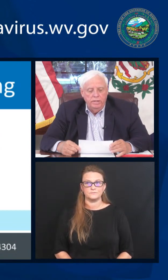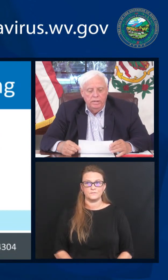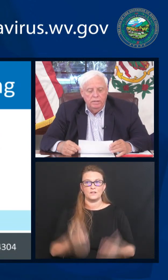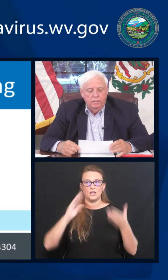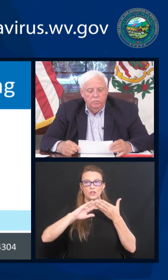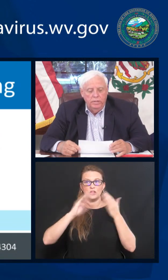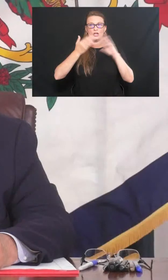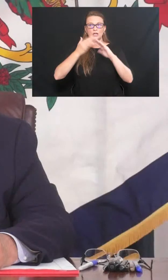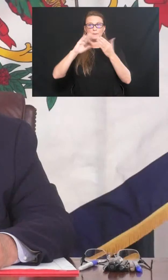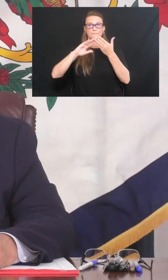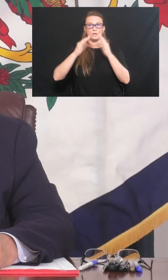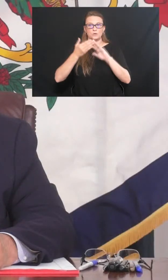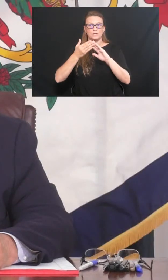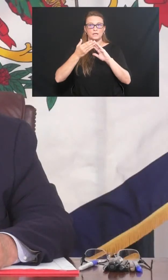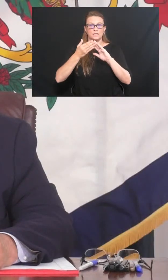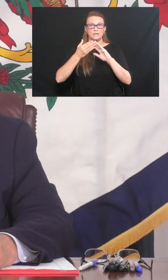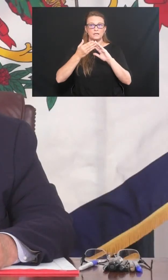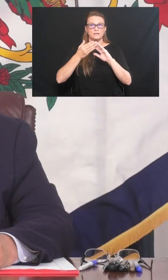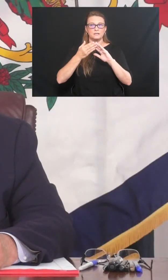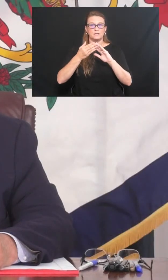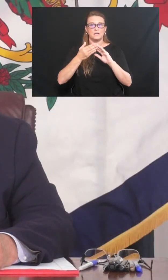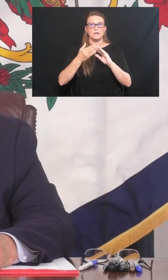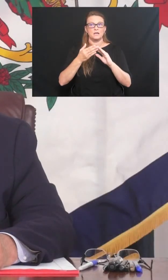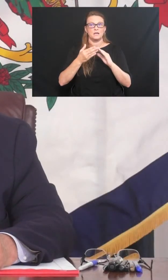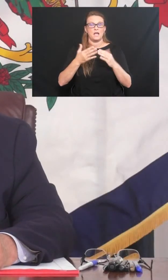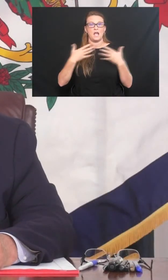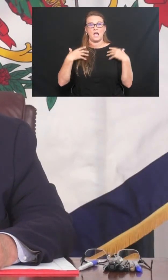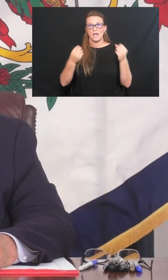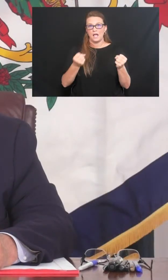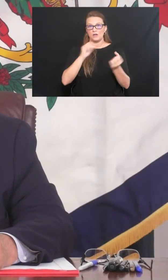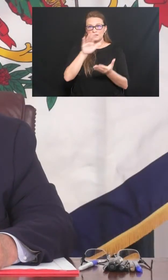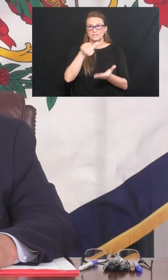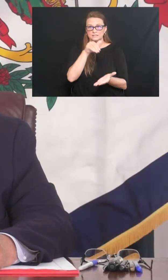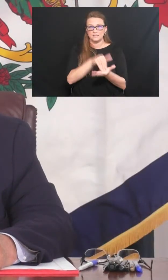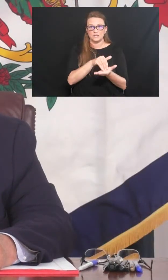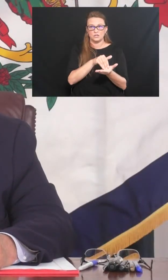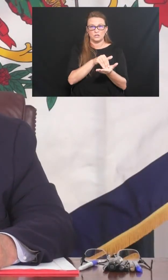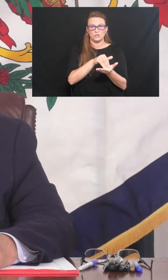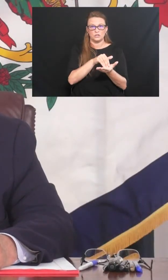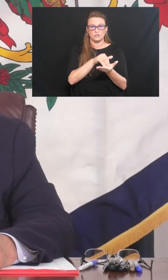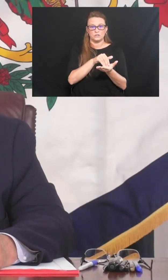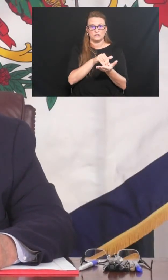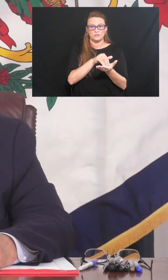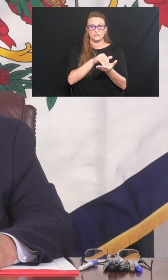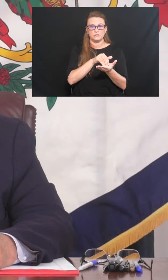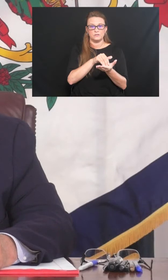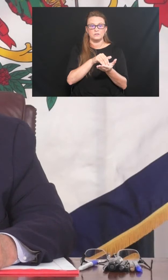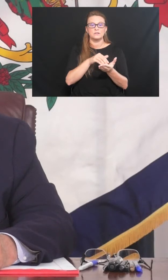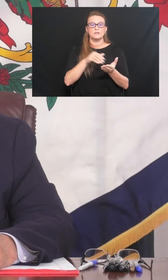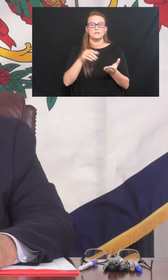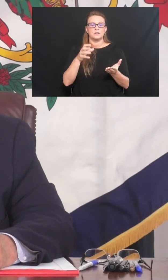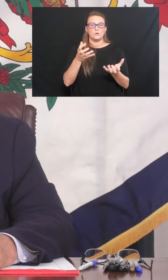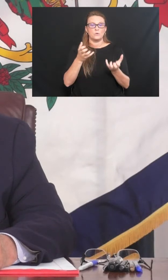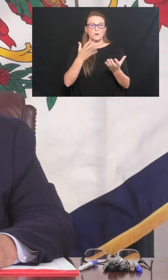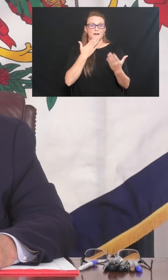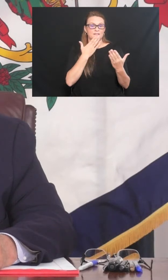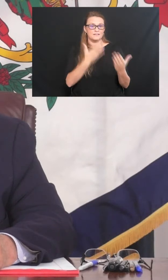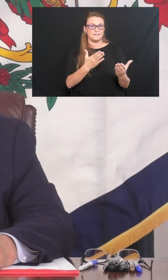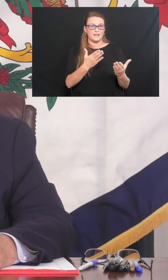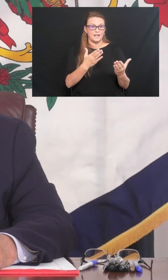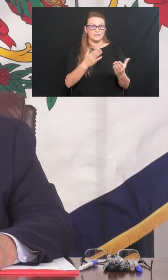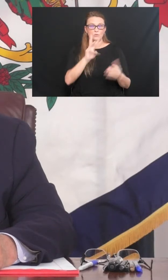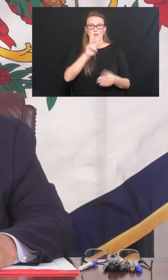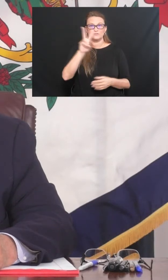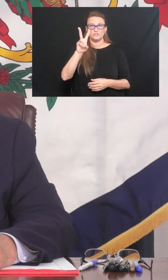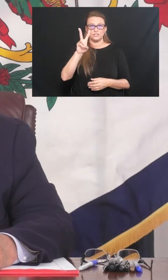community, we have a community health center. Thank you. Today I want to thank and a shout out to the West Virginia Primary